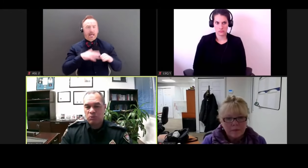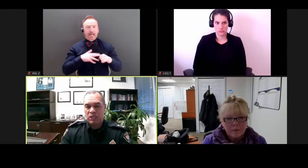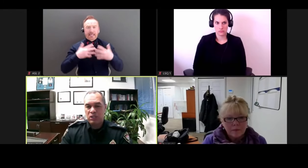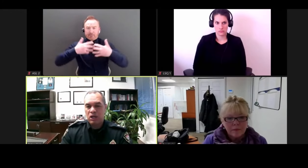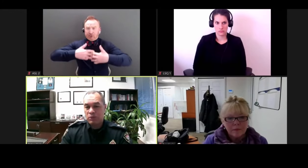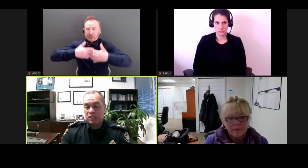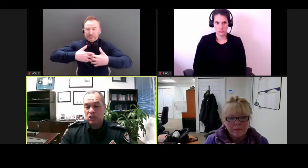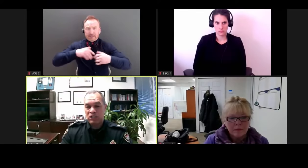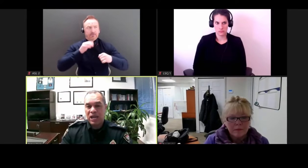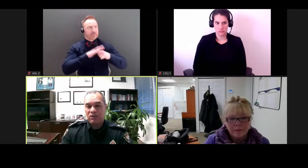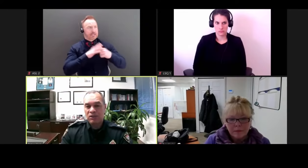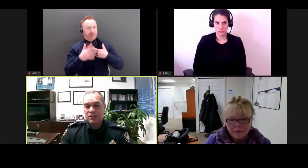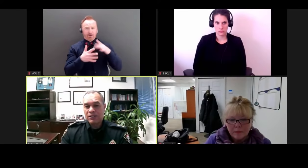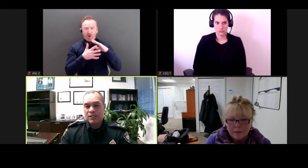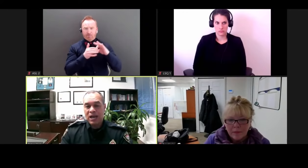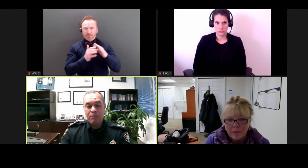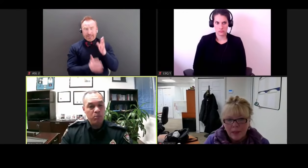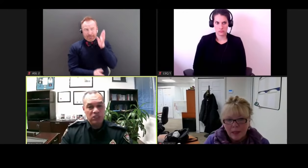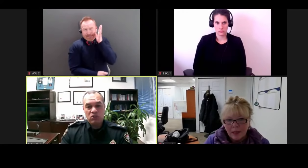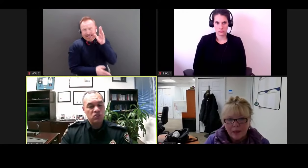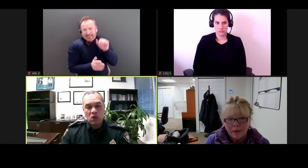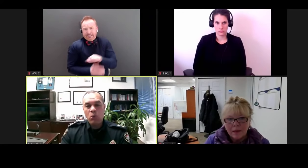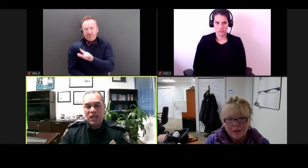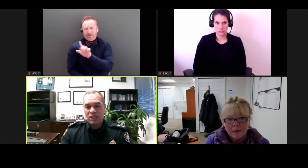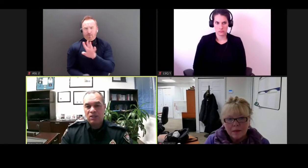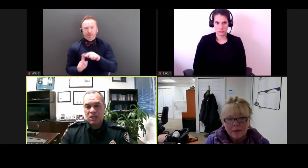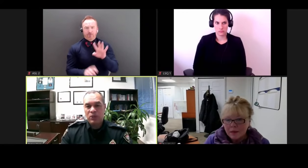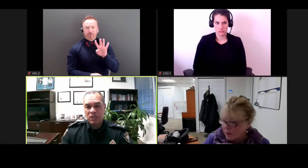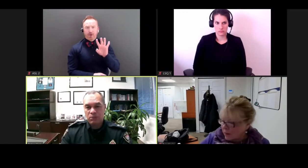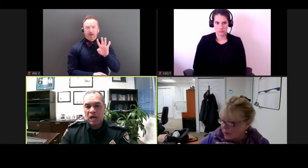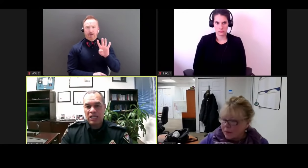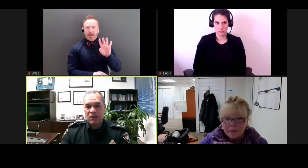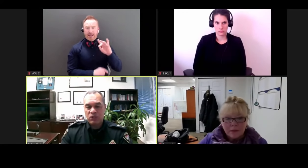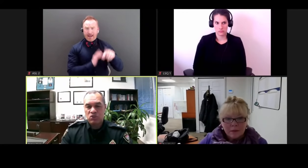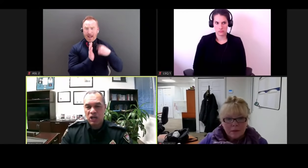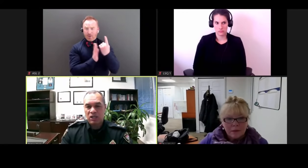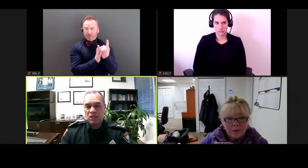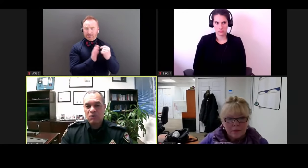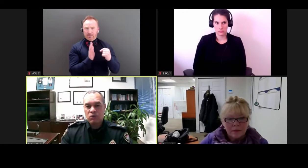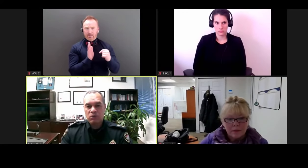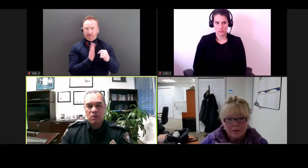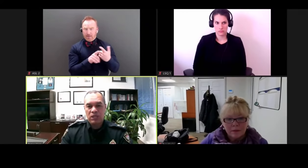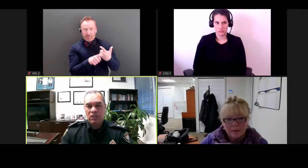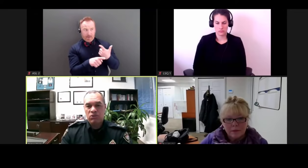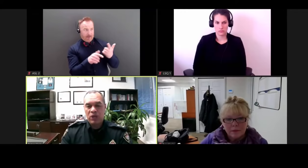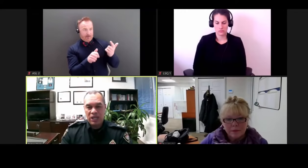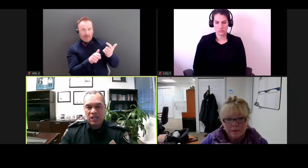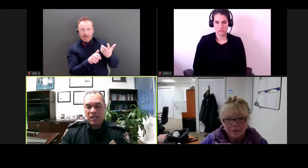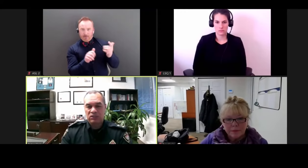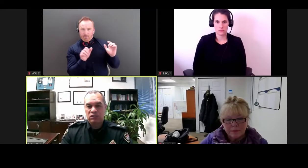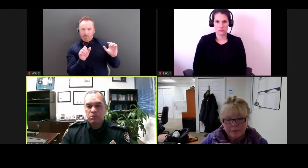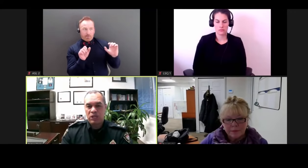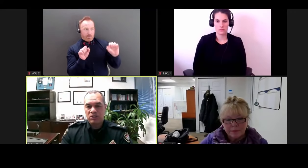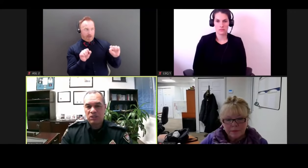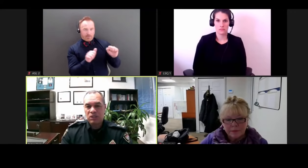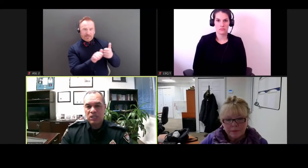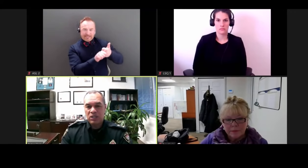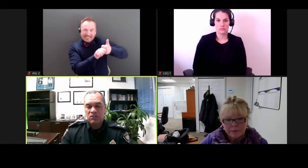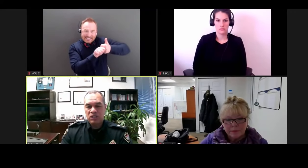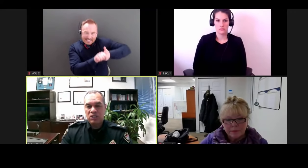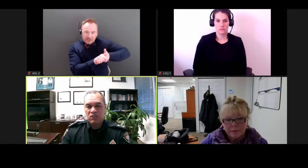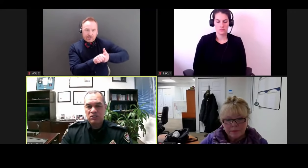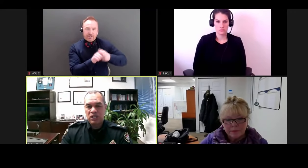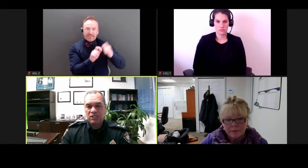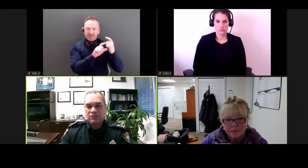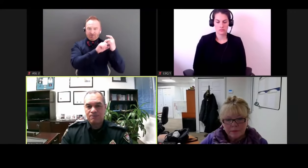options are being looked at. But there is no way that we can block every truck from coming into any access point in a